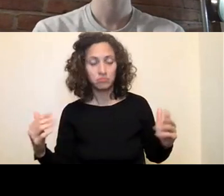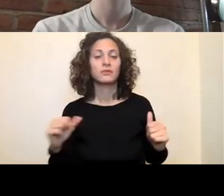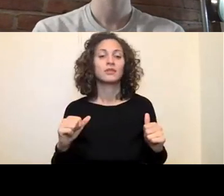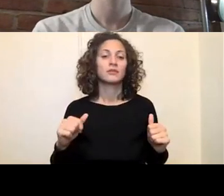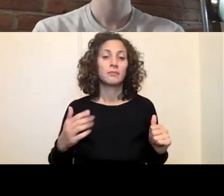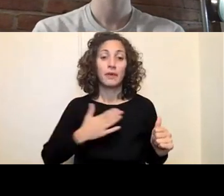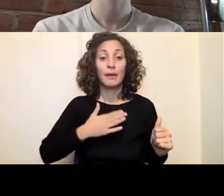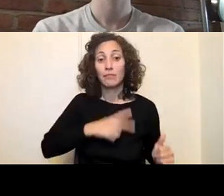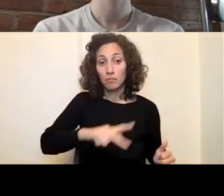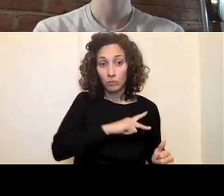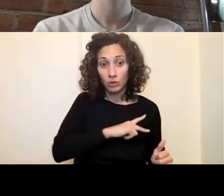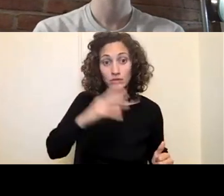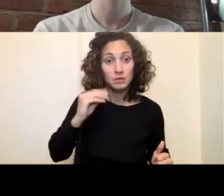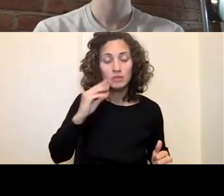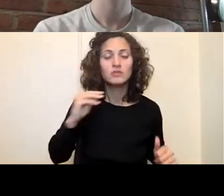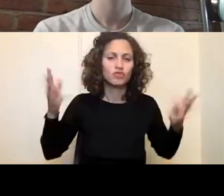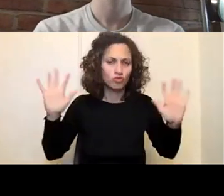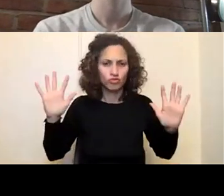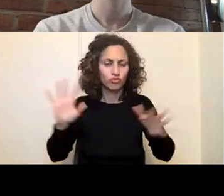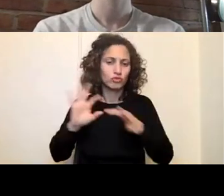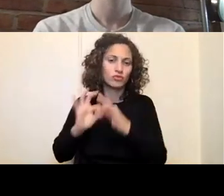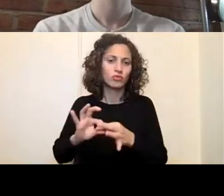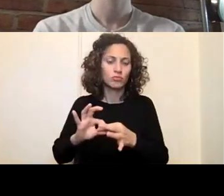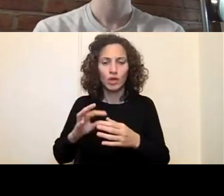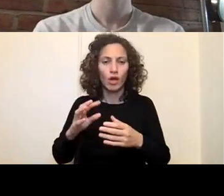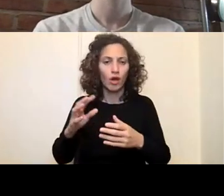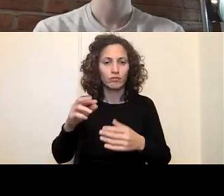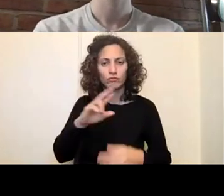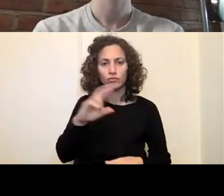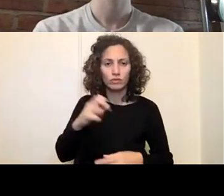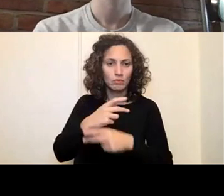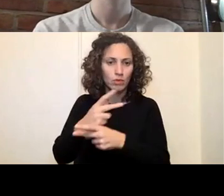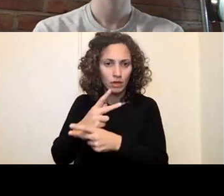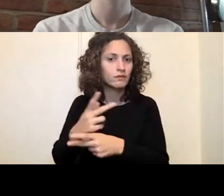personally experienced that on the reproductive end.